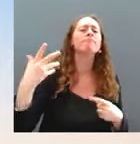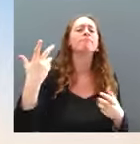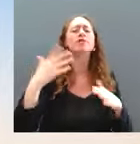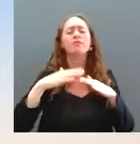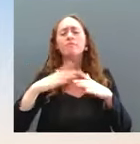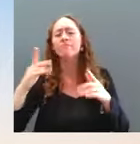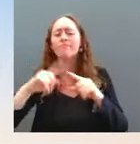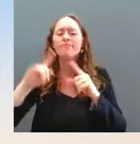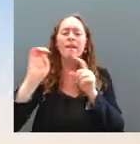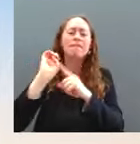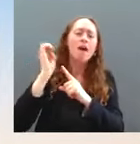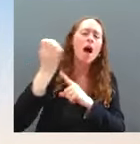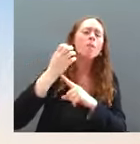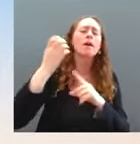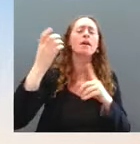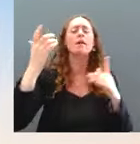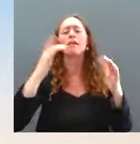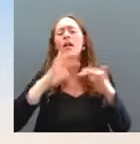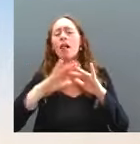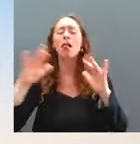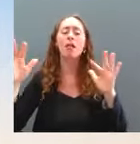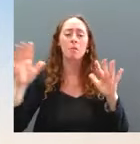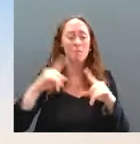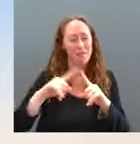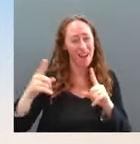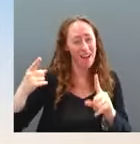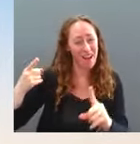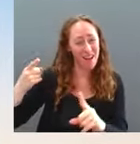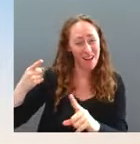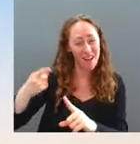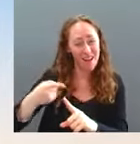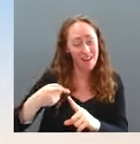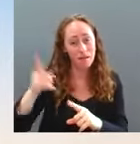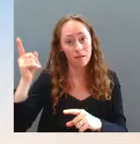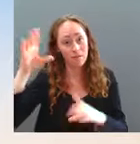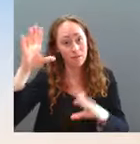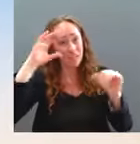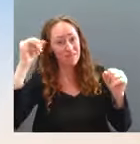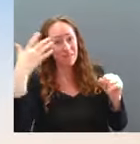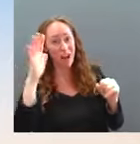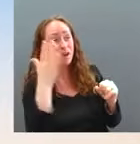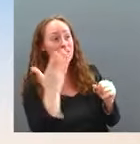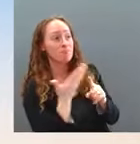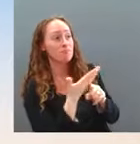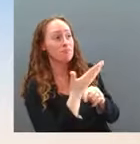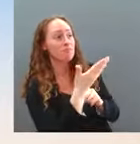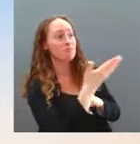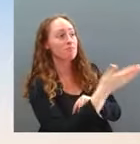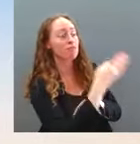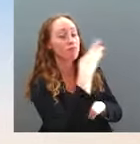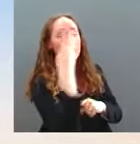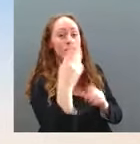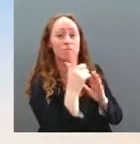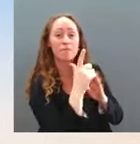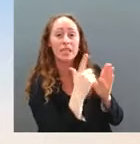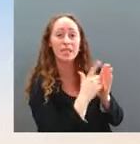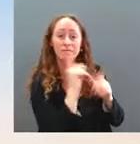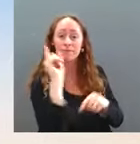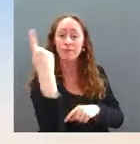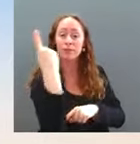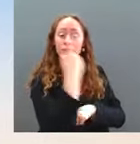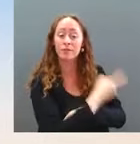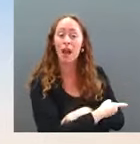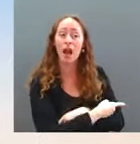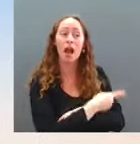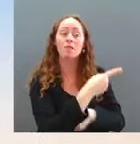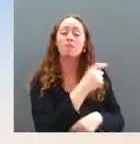office. If Republicans want to work on immigration, come on down to the White House. We're happy to work with you on it. But right now, this is a game of politics, and we need to